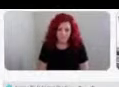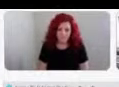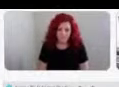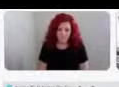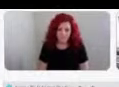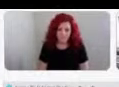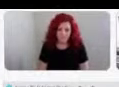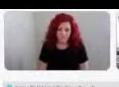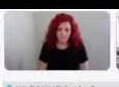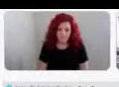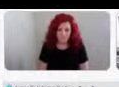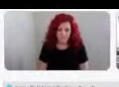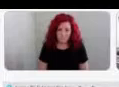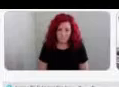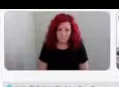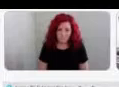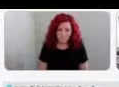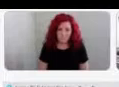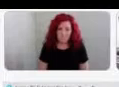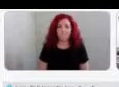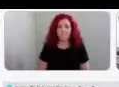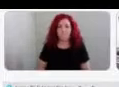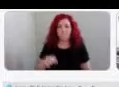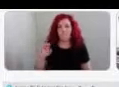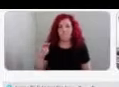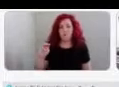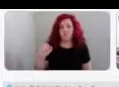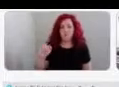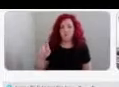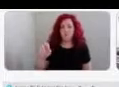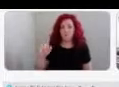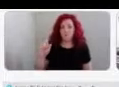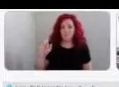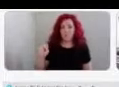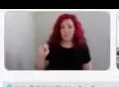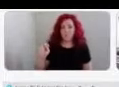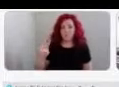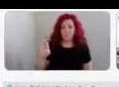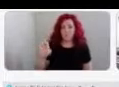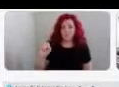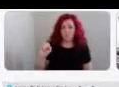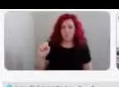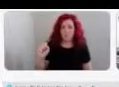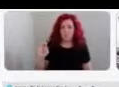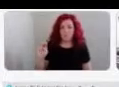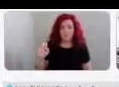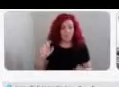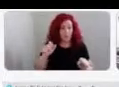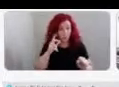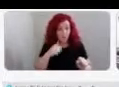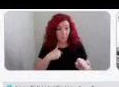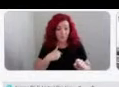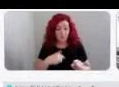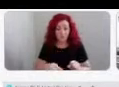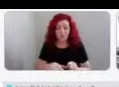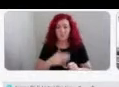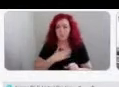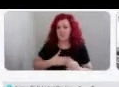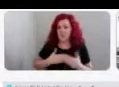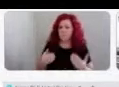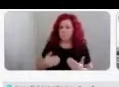after karen is marilyn weissman marilyn can you hear us i can hear you can you hear me yes please